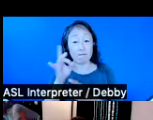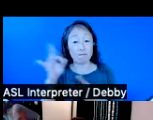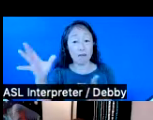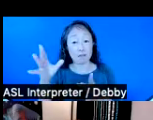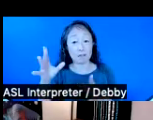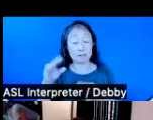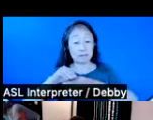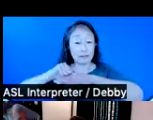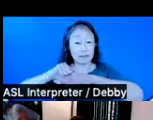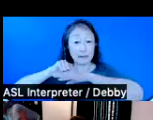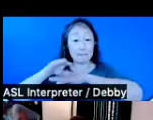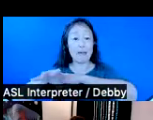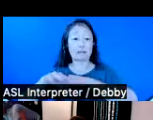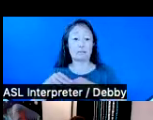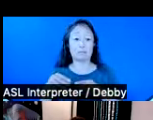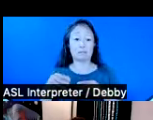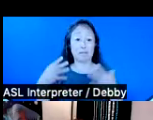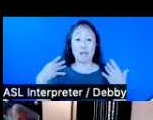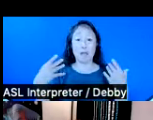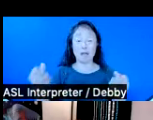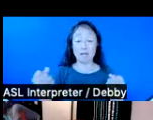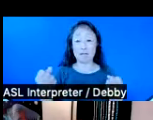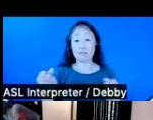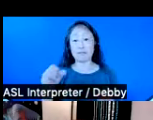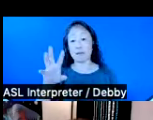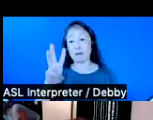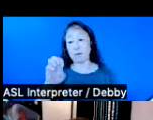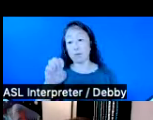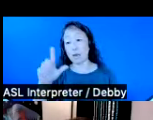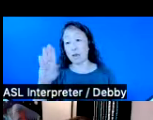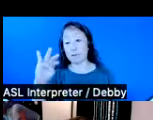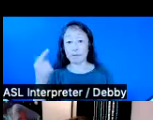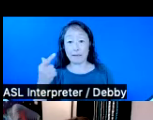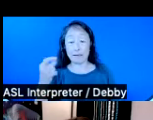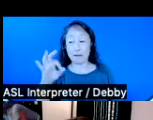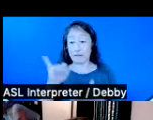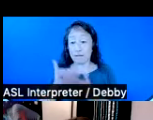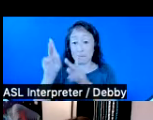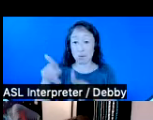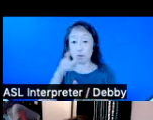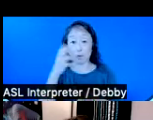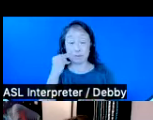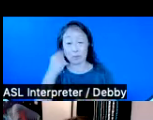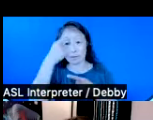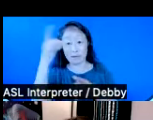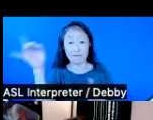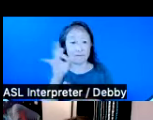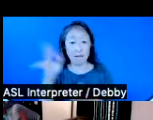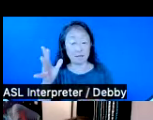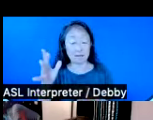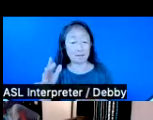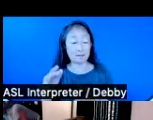individual that has experienced the violence? How do you think some of the ways it might